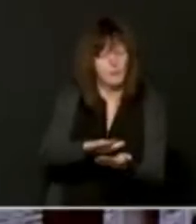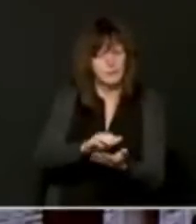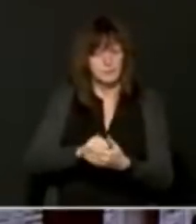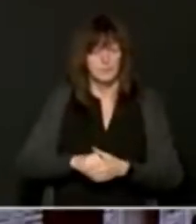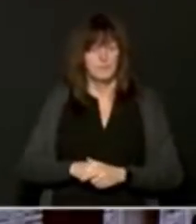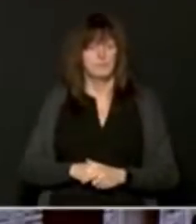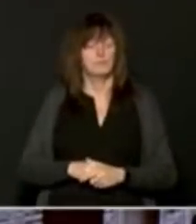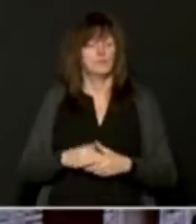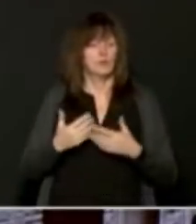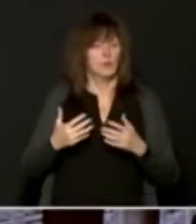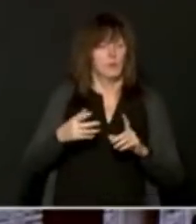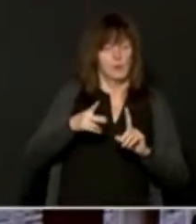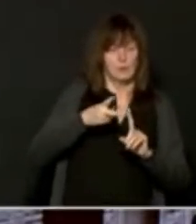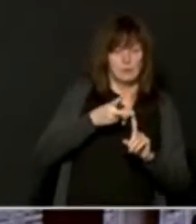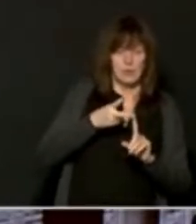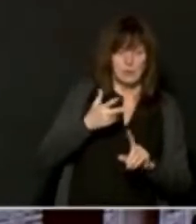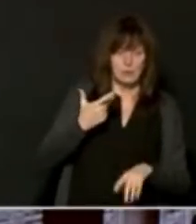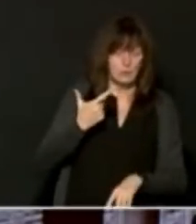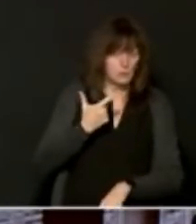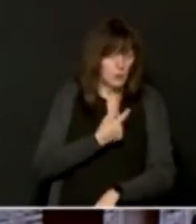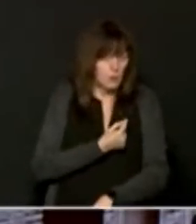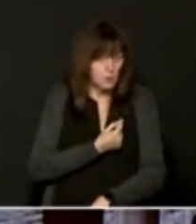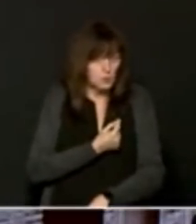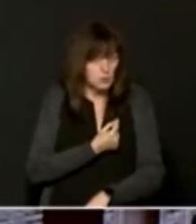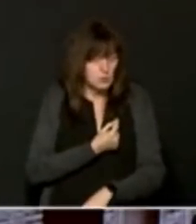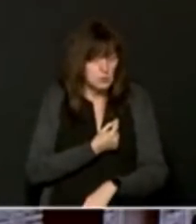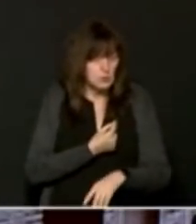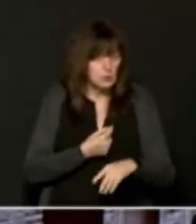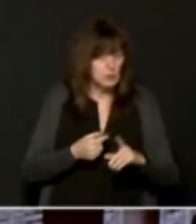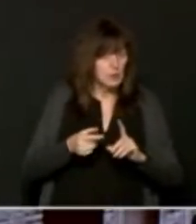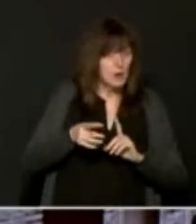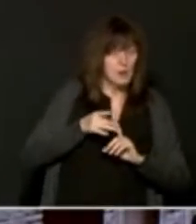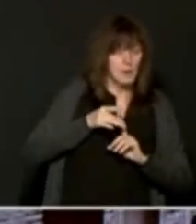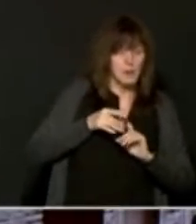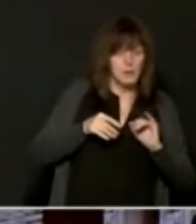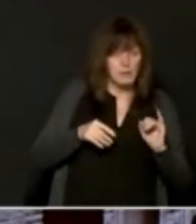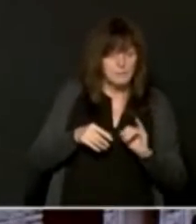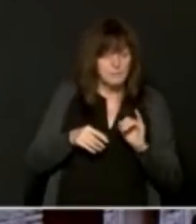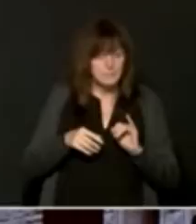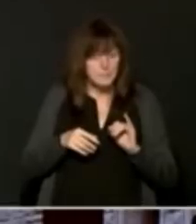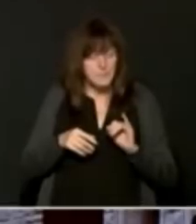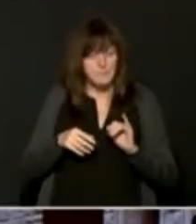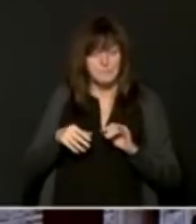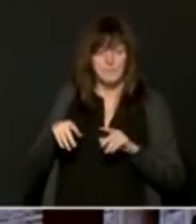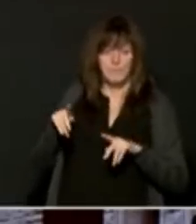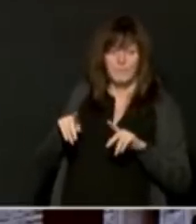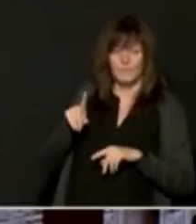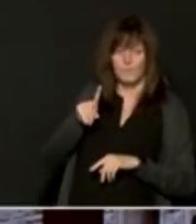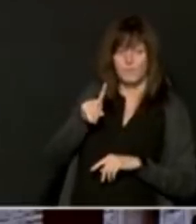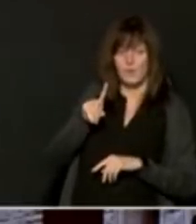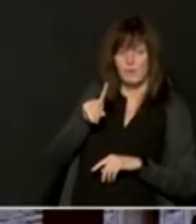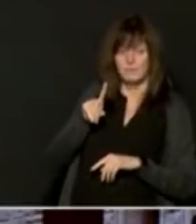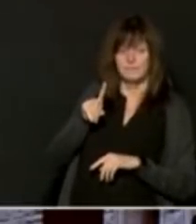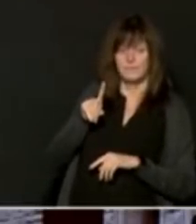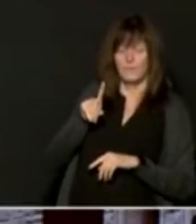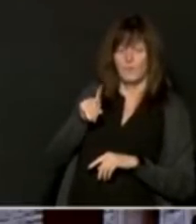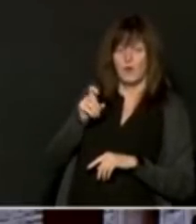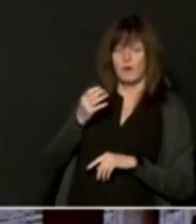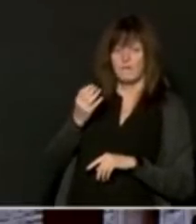population for the period of time for December 14th and April 19th, we did see an effectiveness of